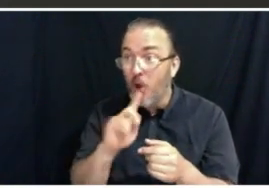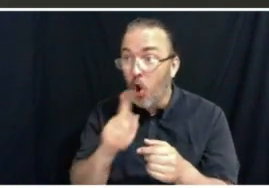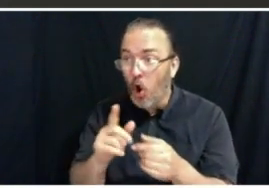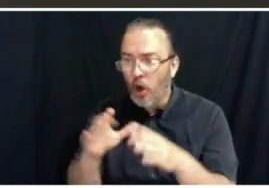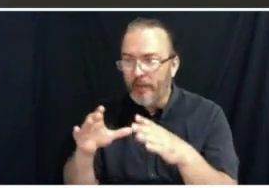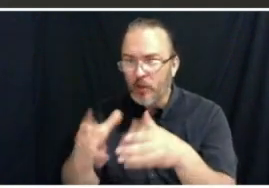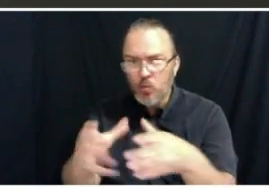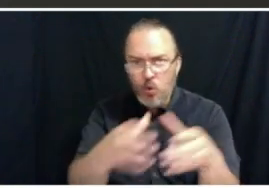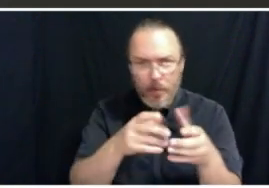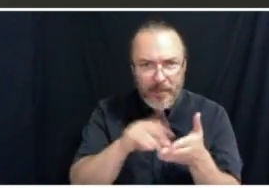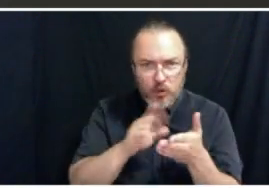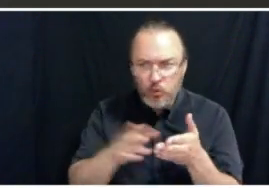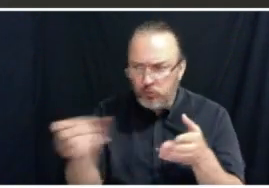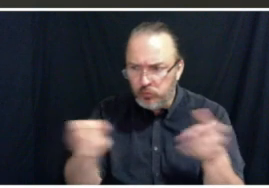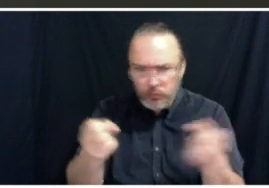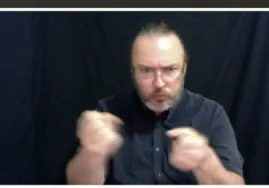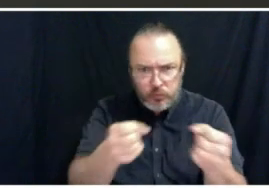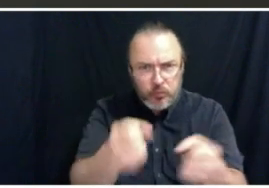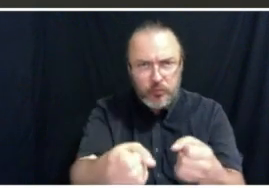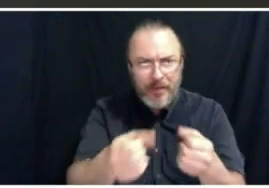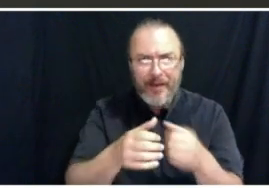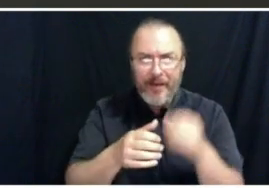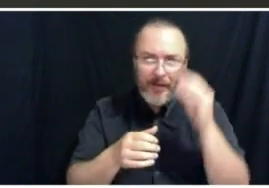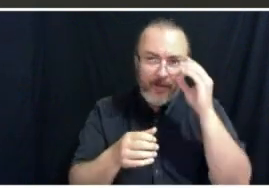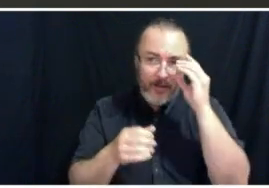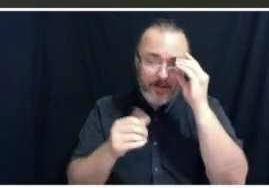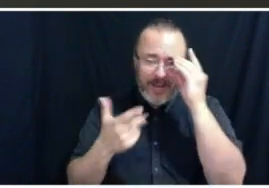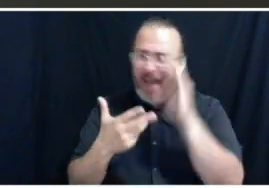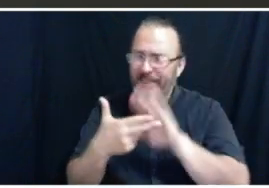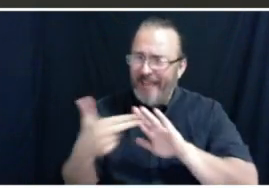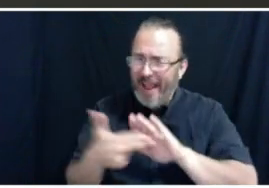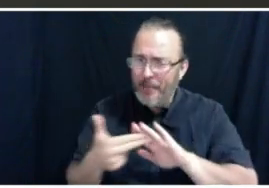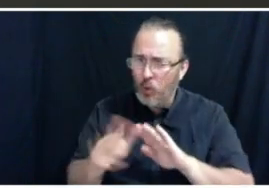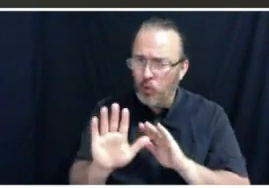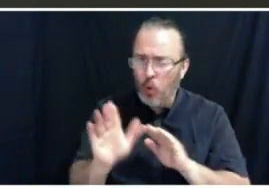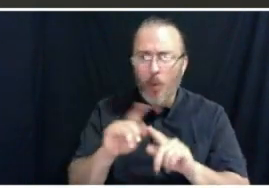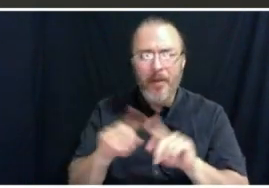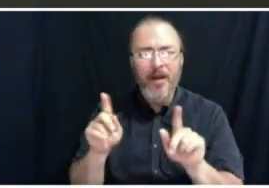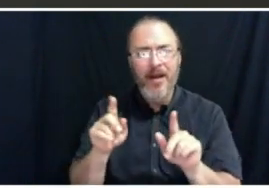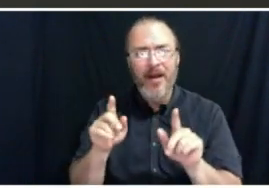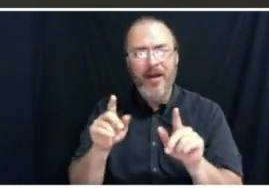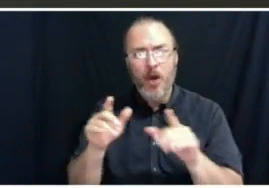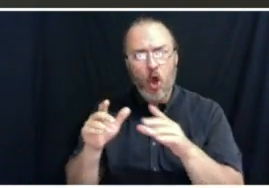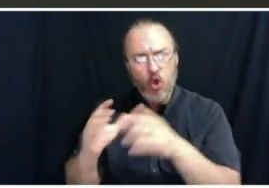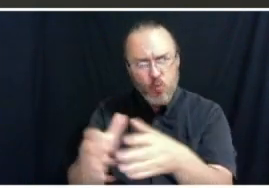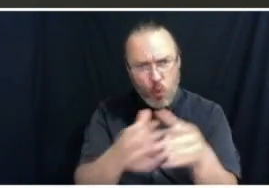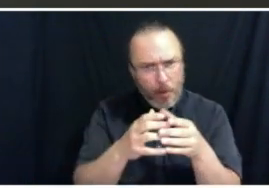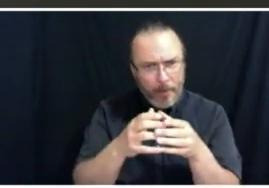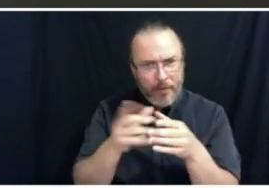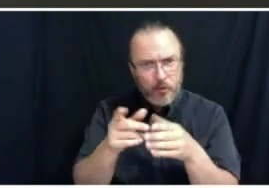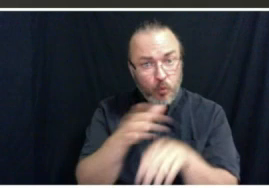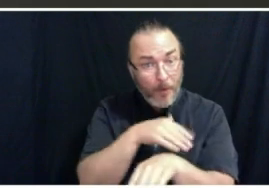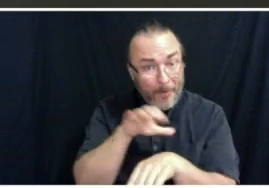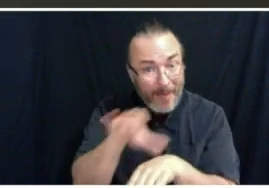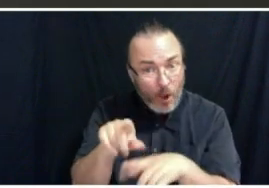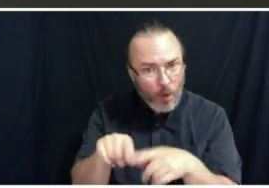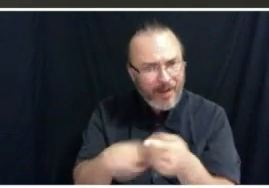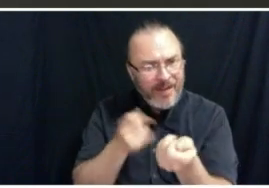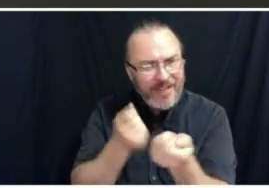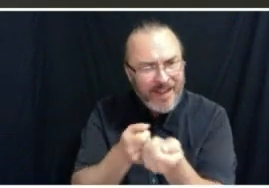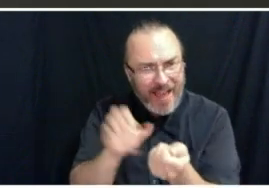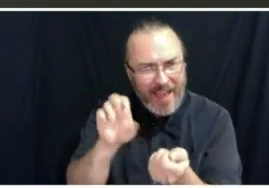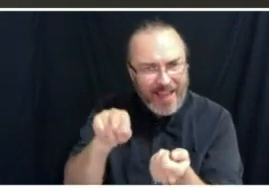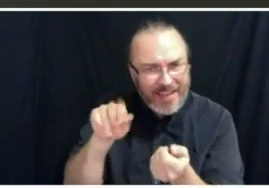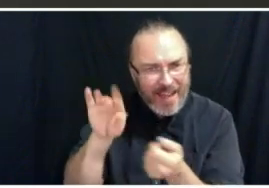that are, let's say, not labeling each student, but actually enable them and empower them to learn. And this is an example that has worked well, is